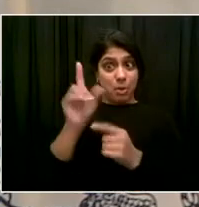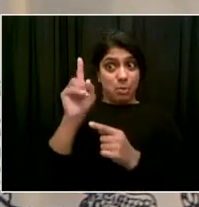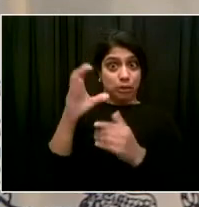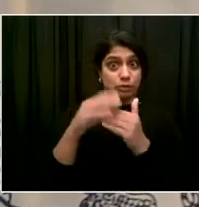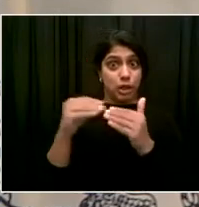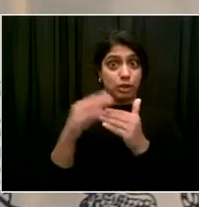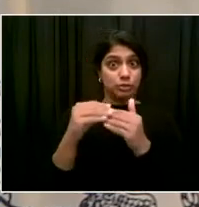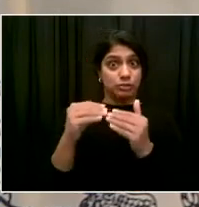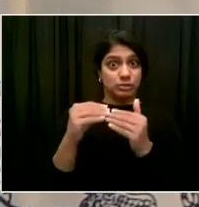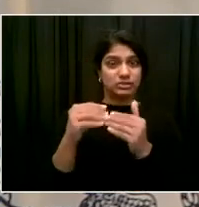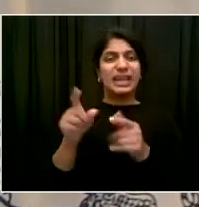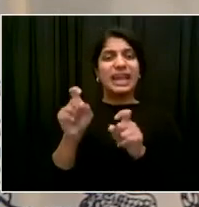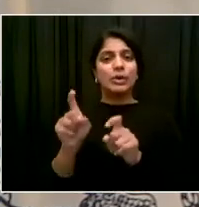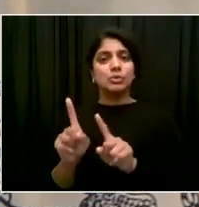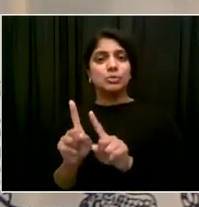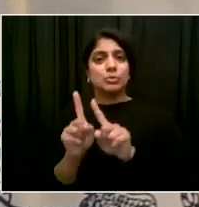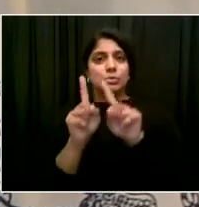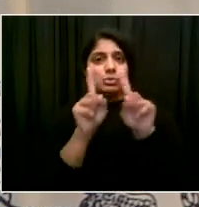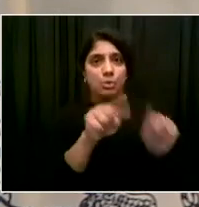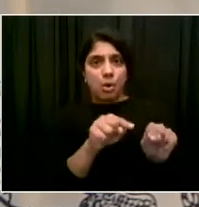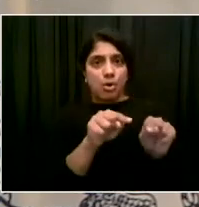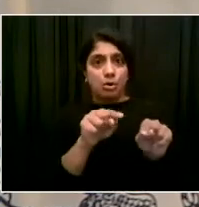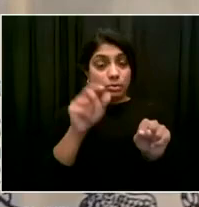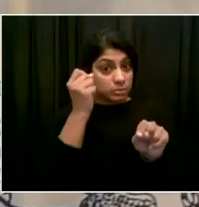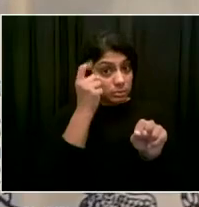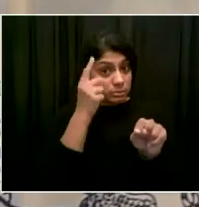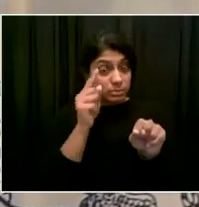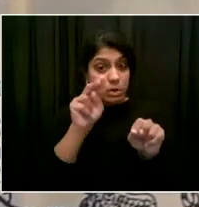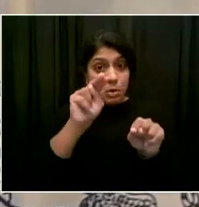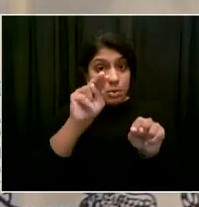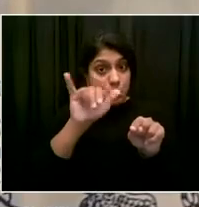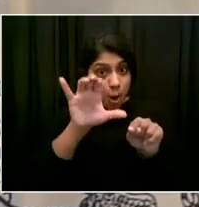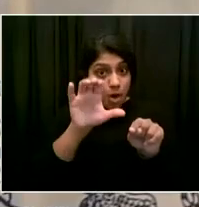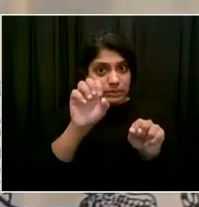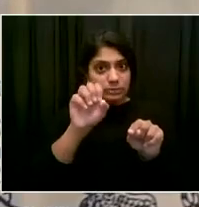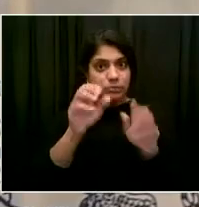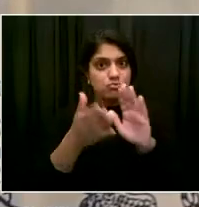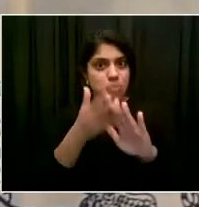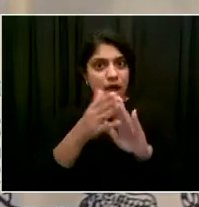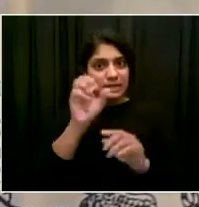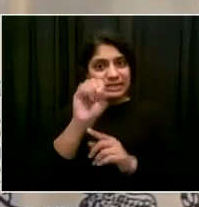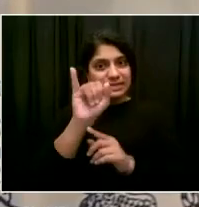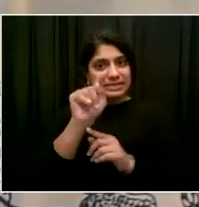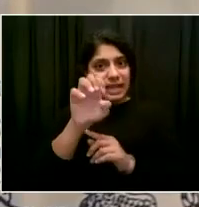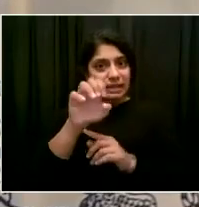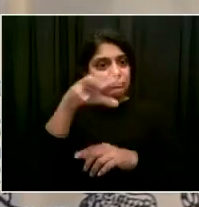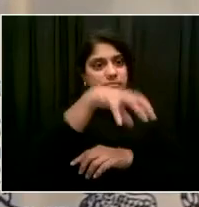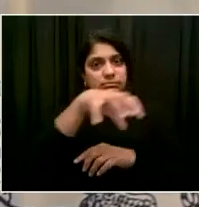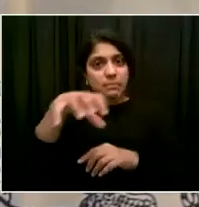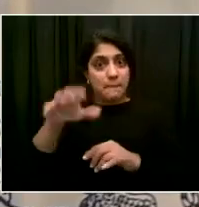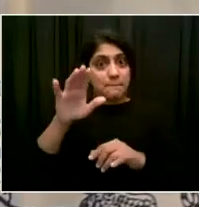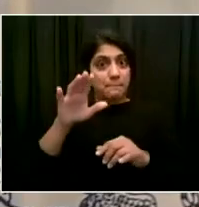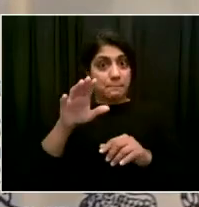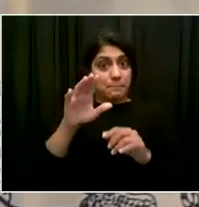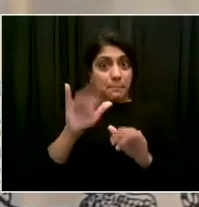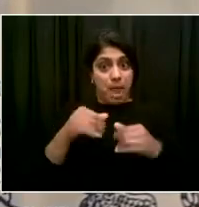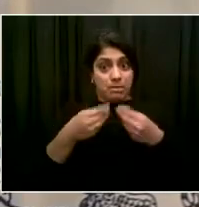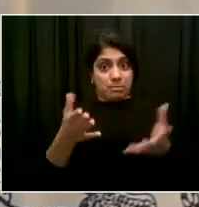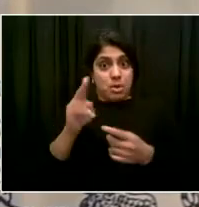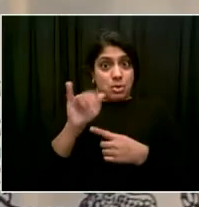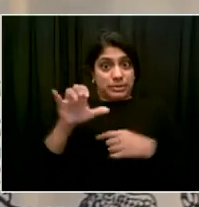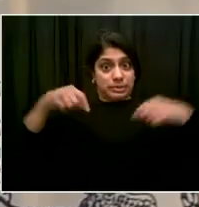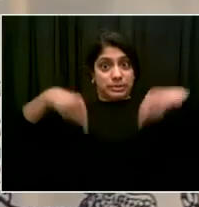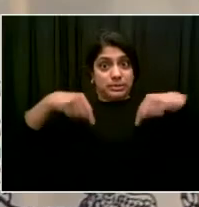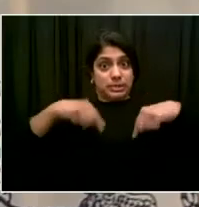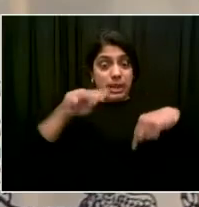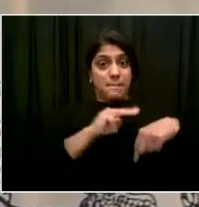the sites run by our partners, Somos, at their clinics and practices. So all of those sites available where you can